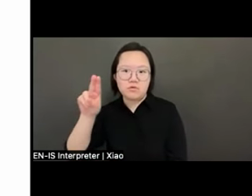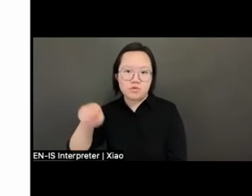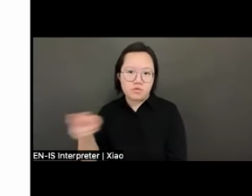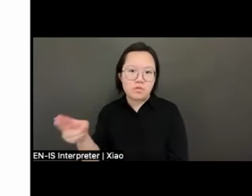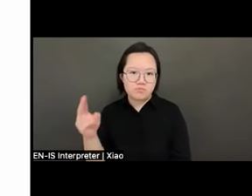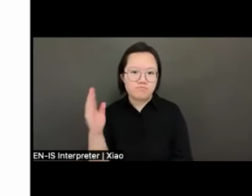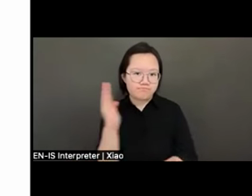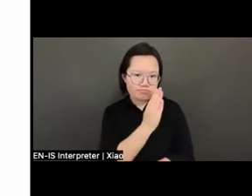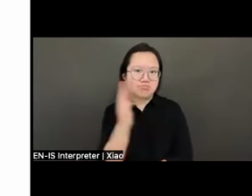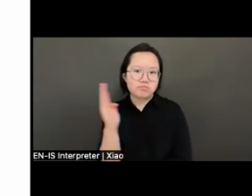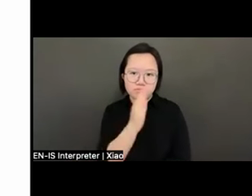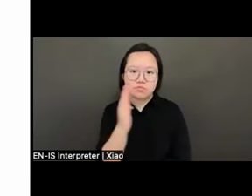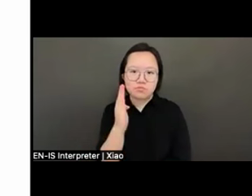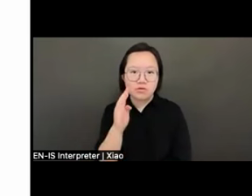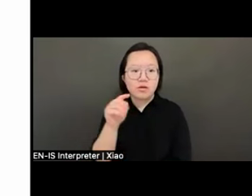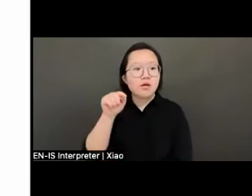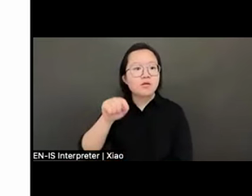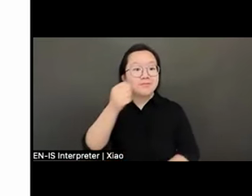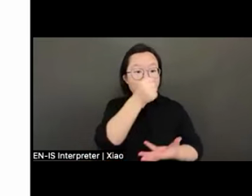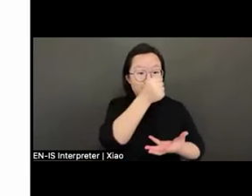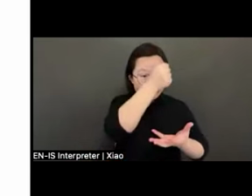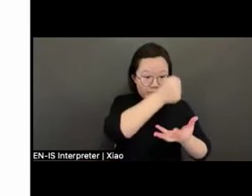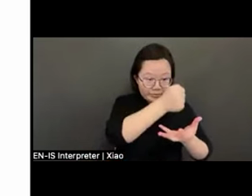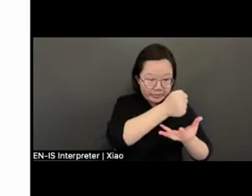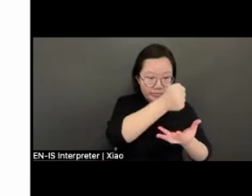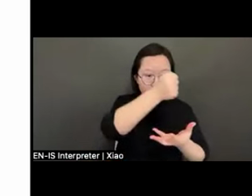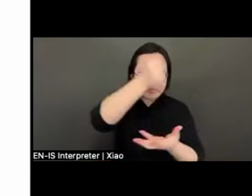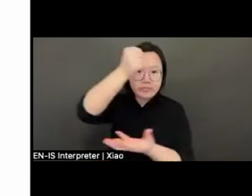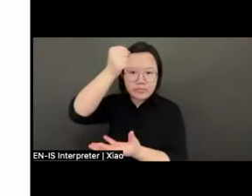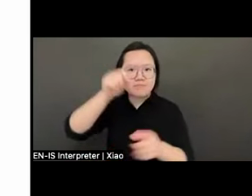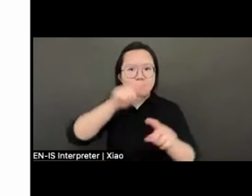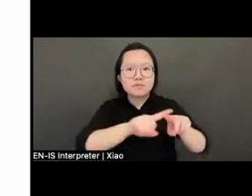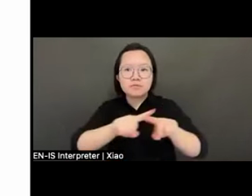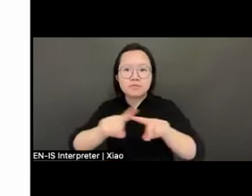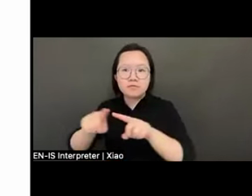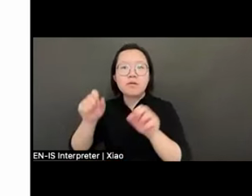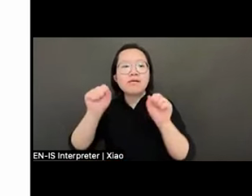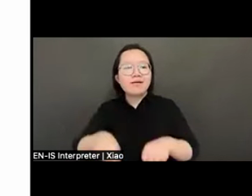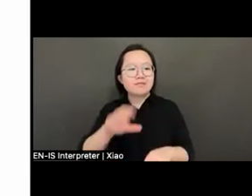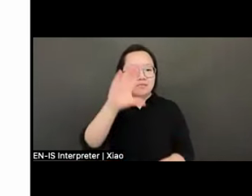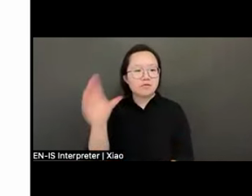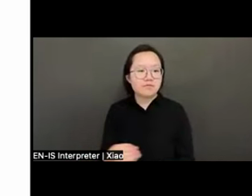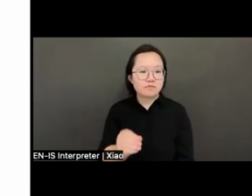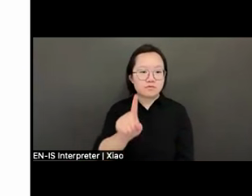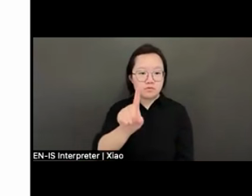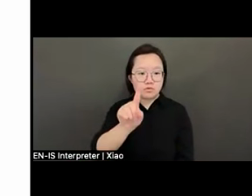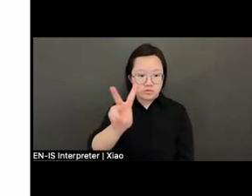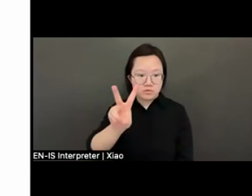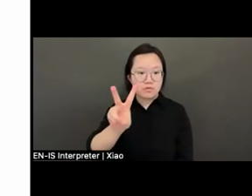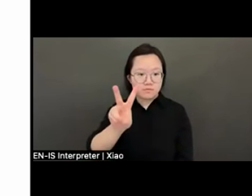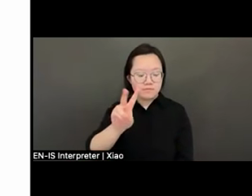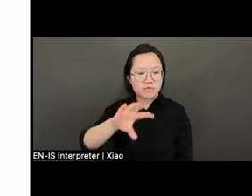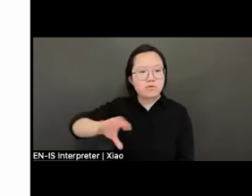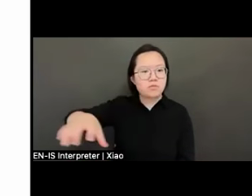we have the cooperation grants. So the cooperation grants are what you're here for today. These are implemented by